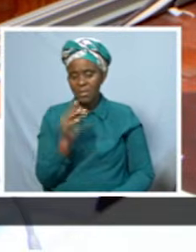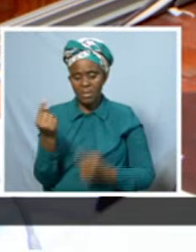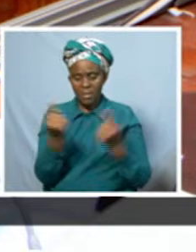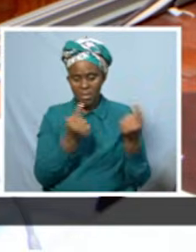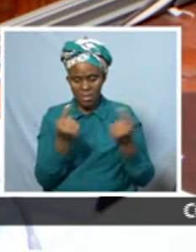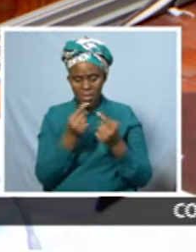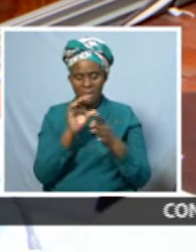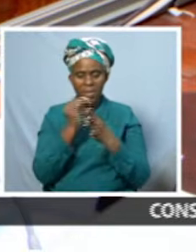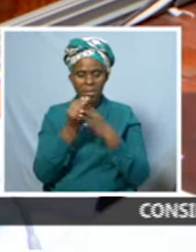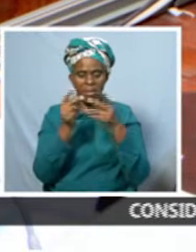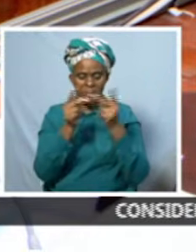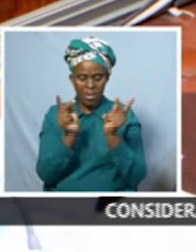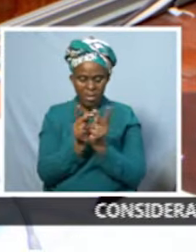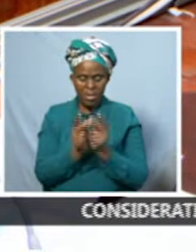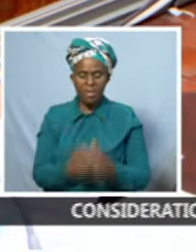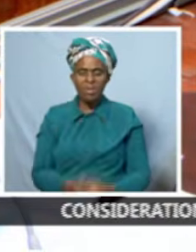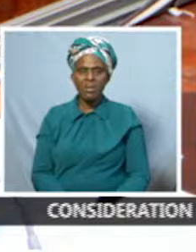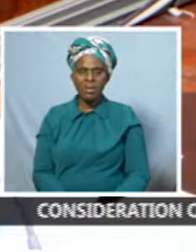situation or the position?